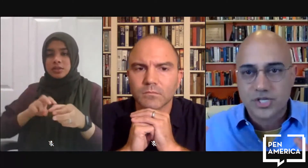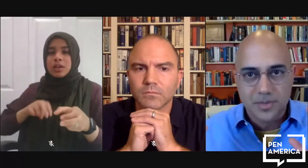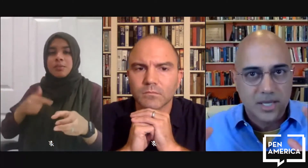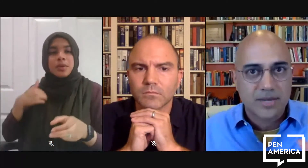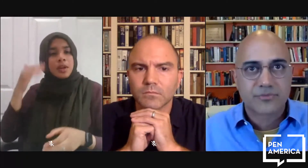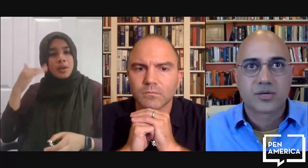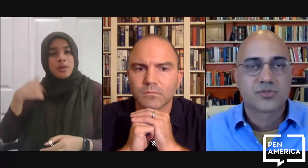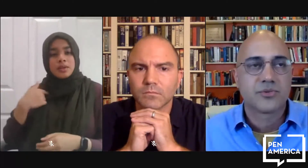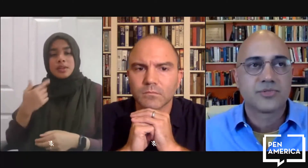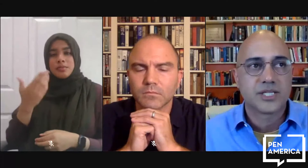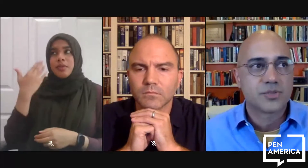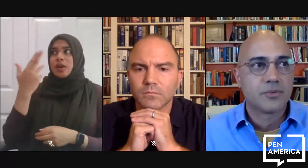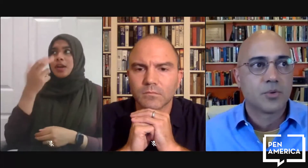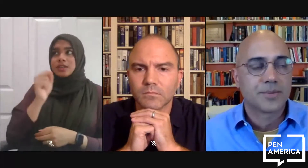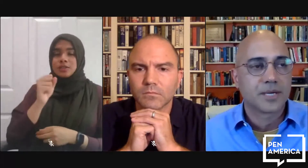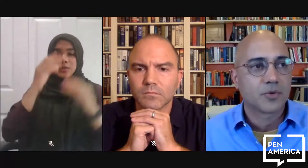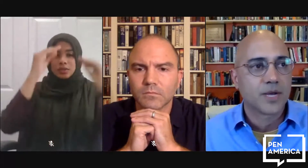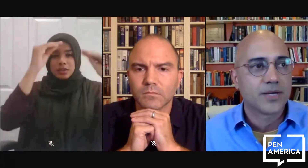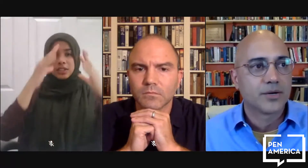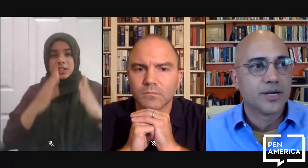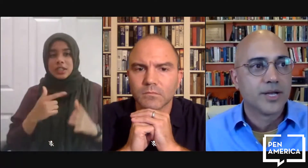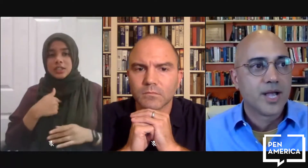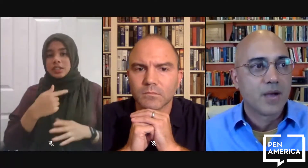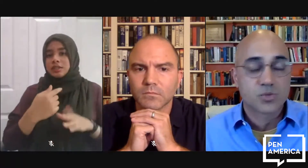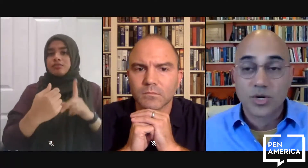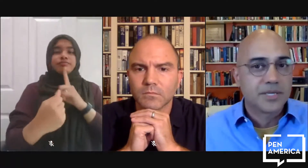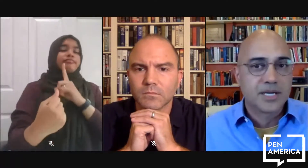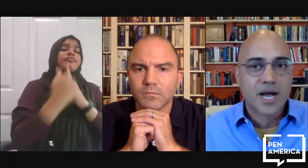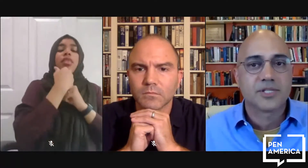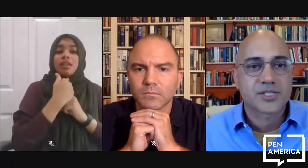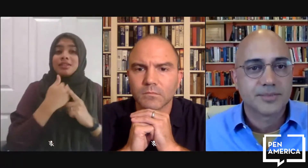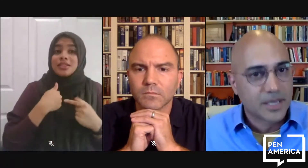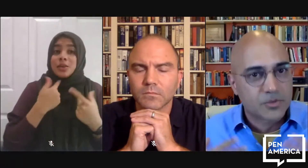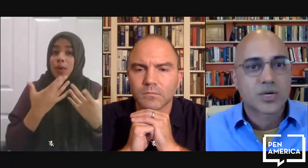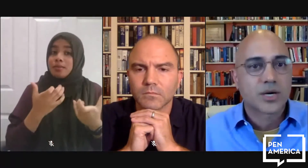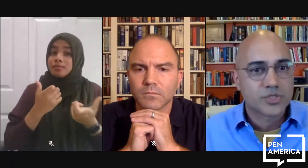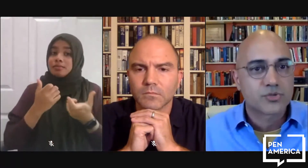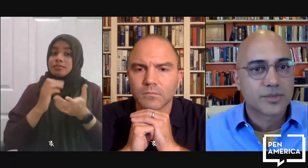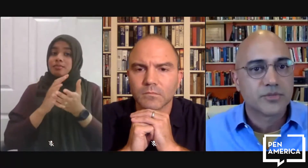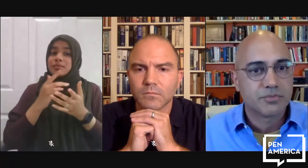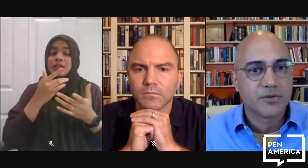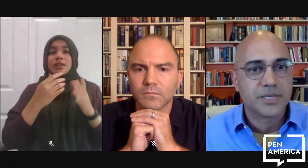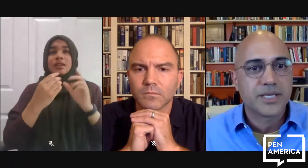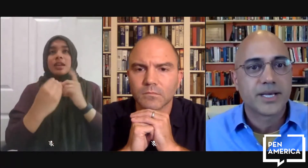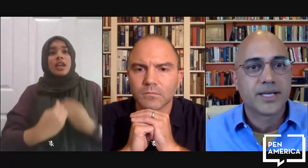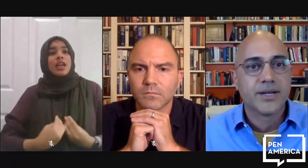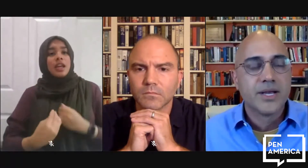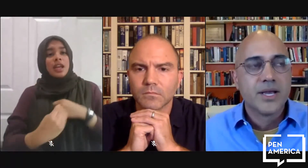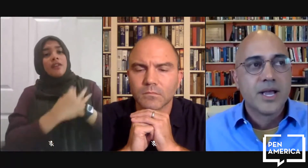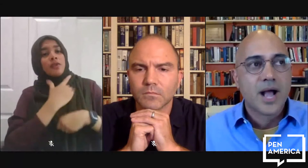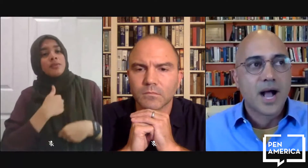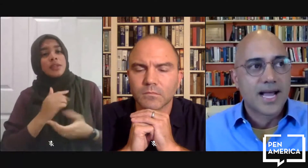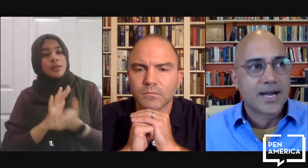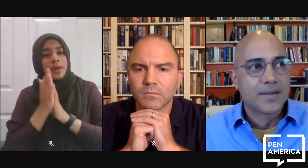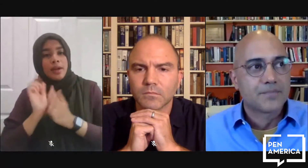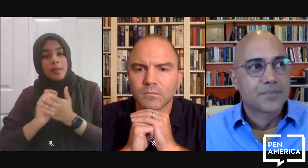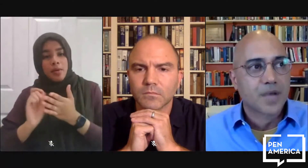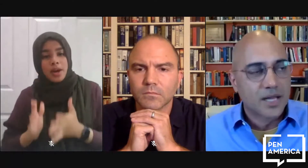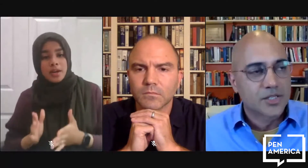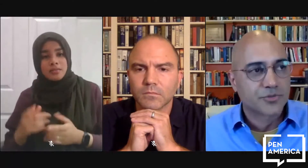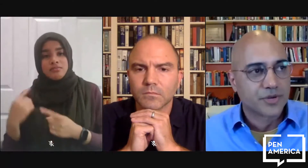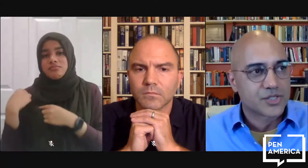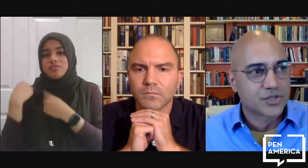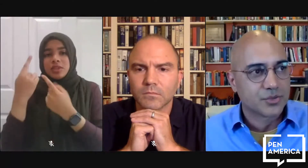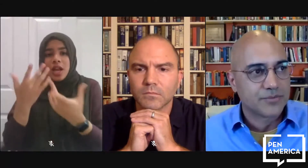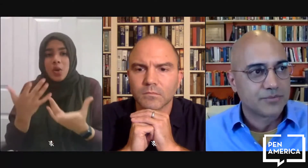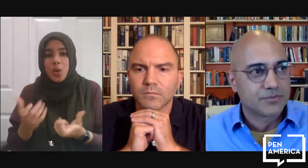teacher who changed my life when I was 15. She made me want to become a writer, and I always wanted to be a novelist. I mean, that was what I always dreamed of being. And I had a